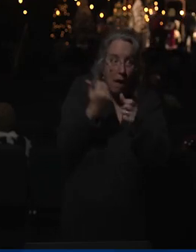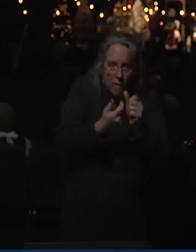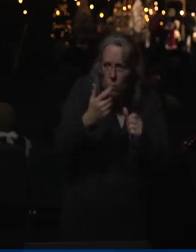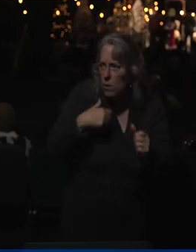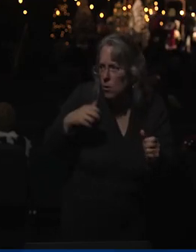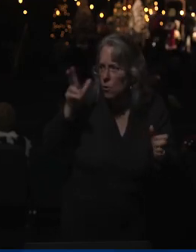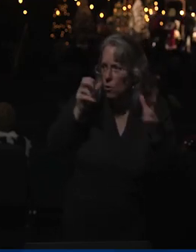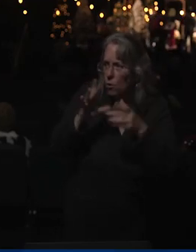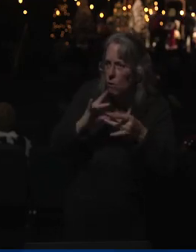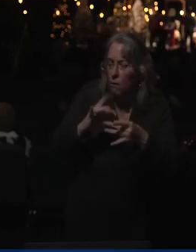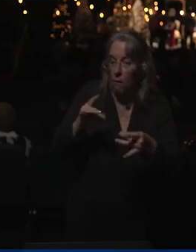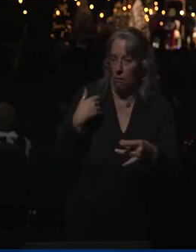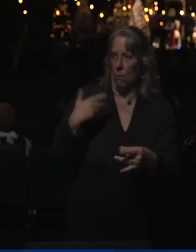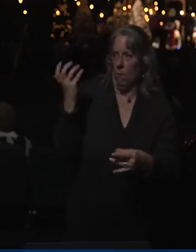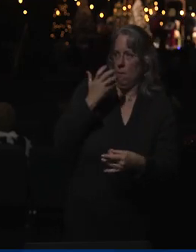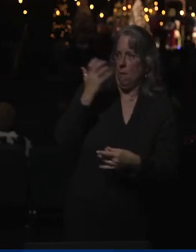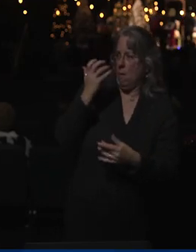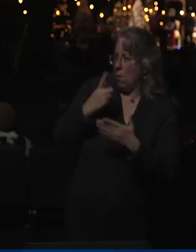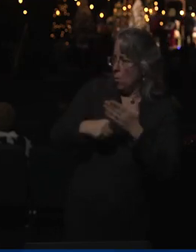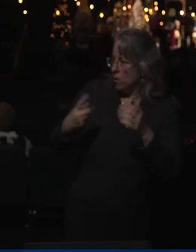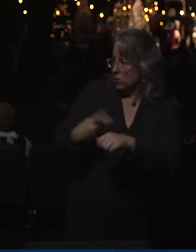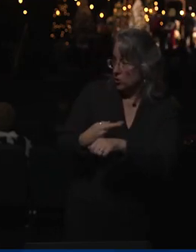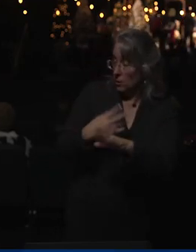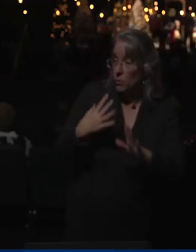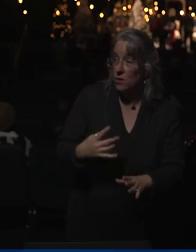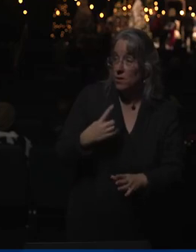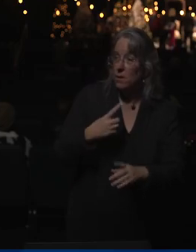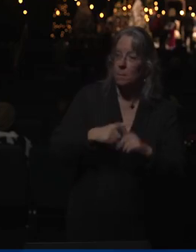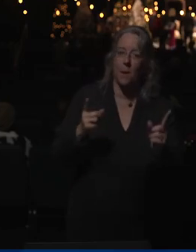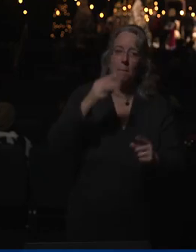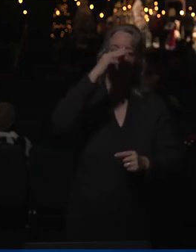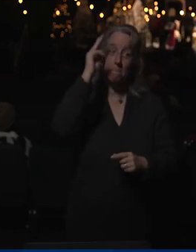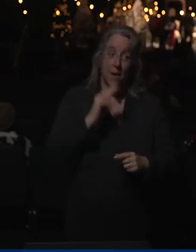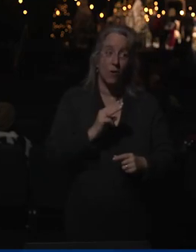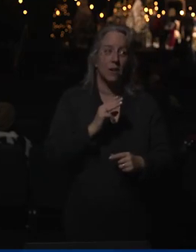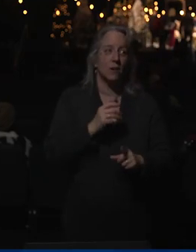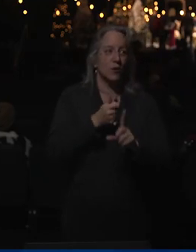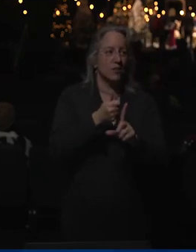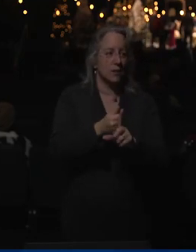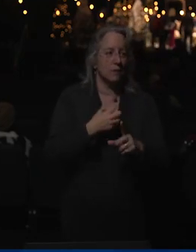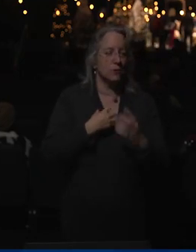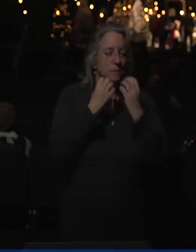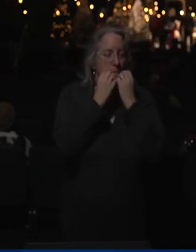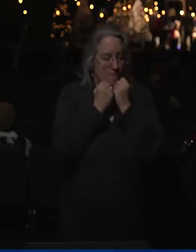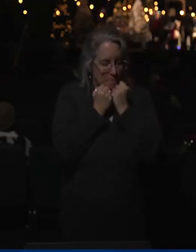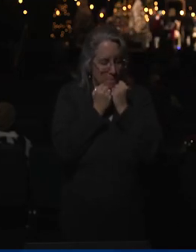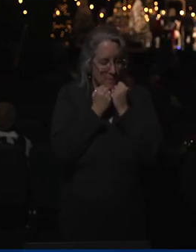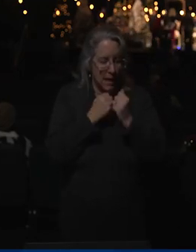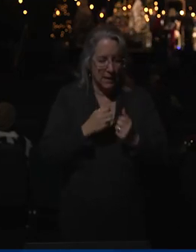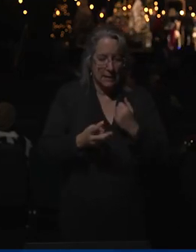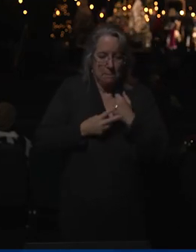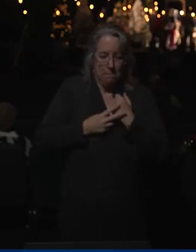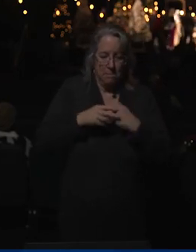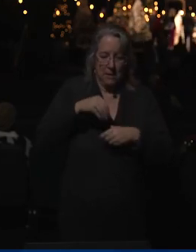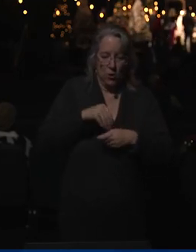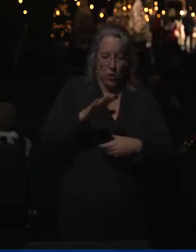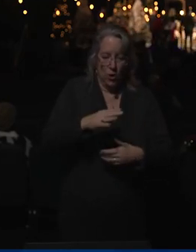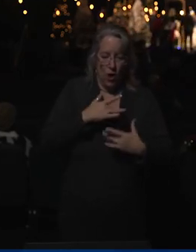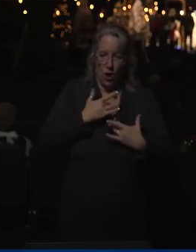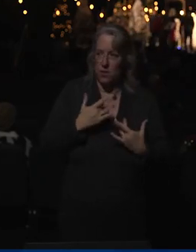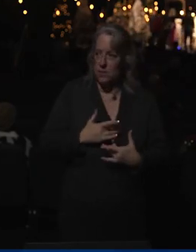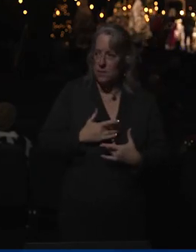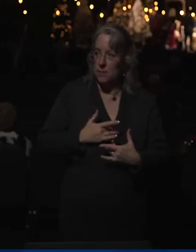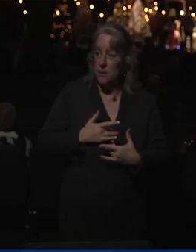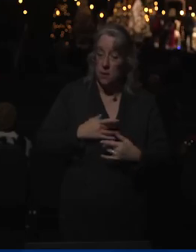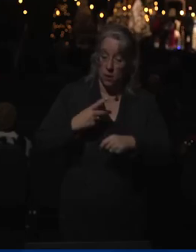the shepherds said to them. But Mary treasured up all these things and pondered them in her heart. The shepherds